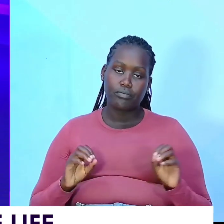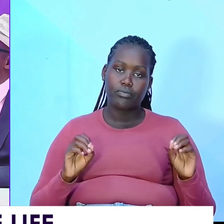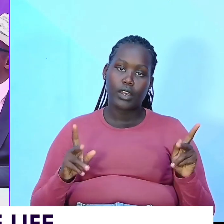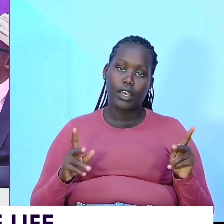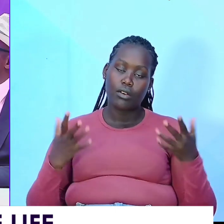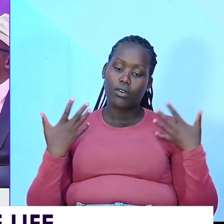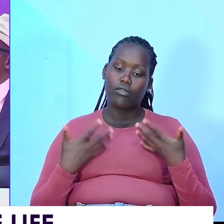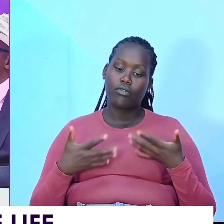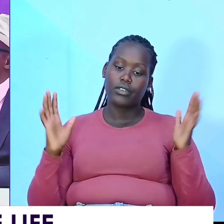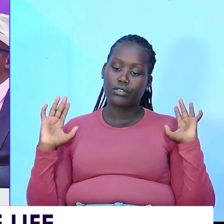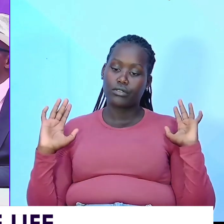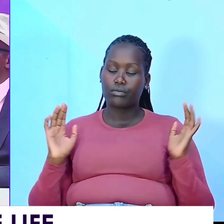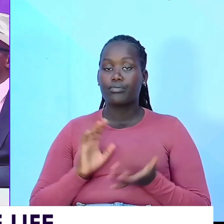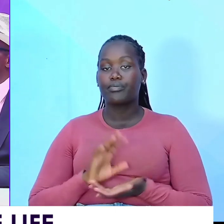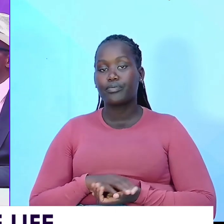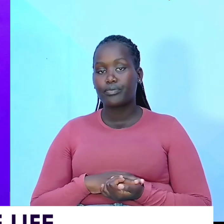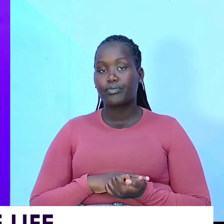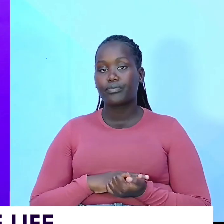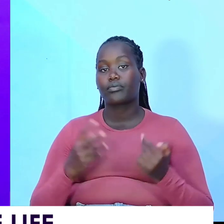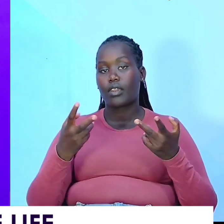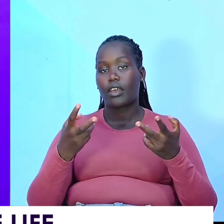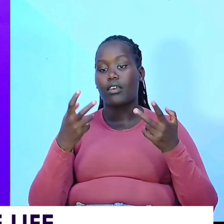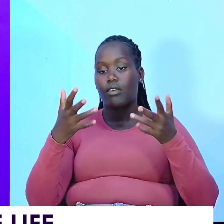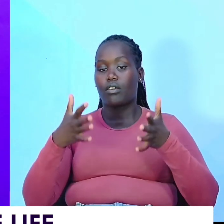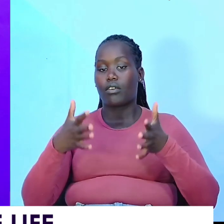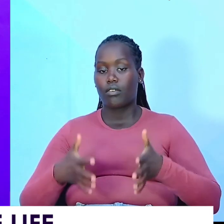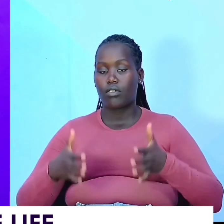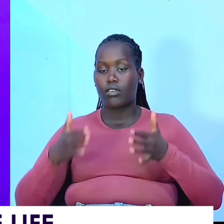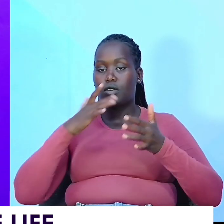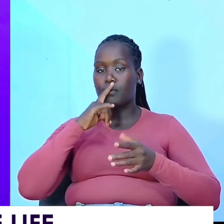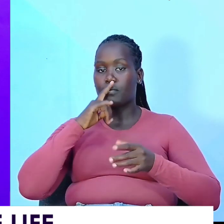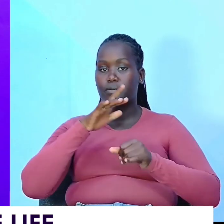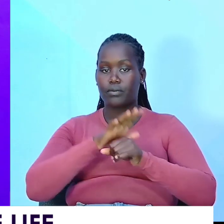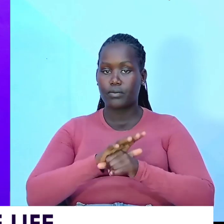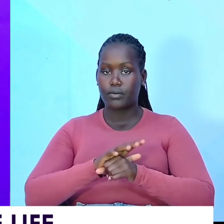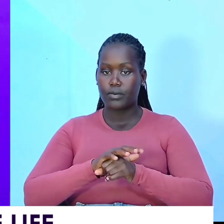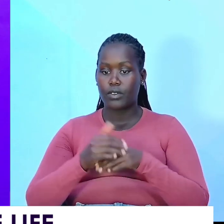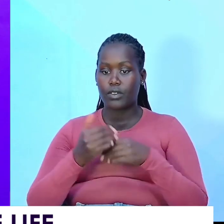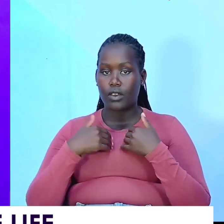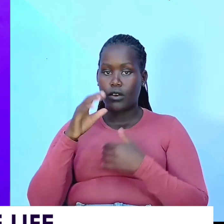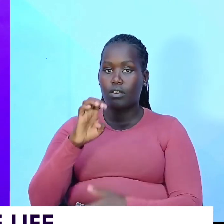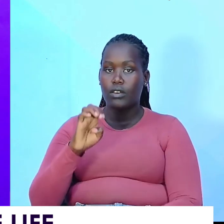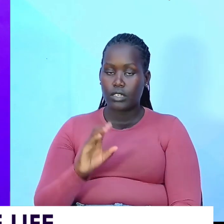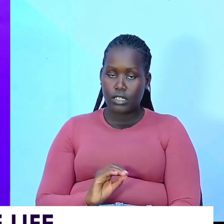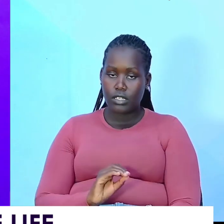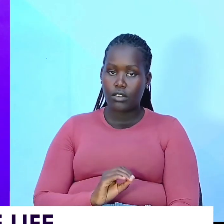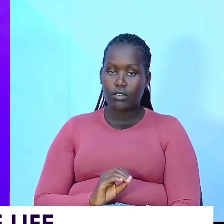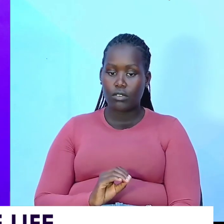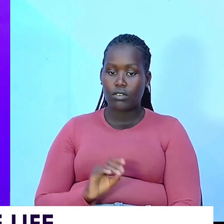done. We are done. Viewers, I promise to bring Lucy on this topic again.